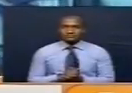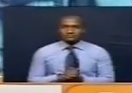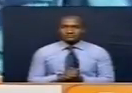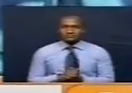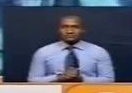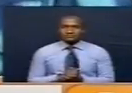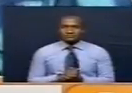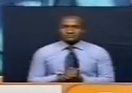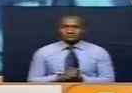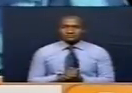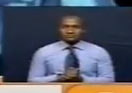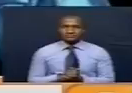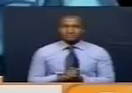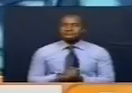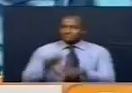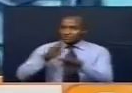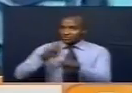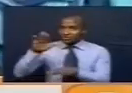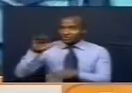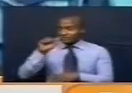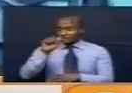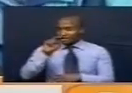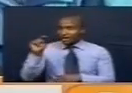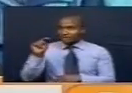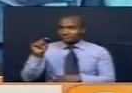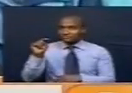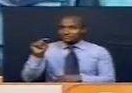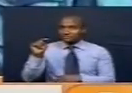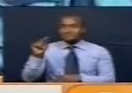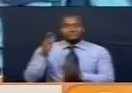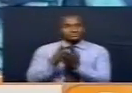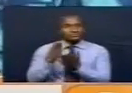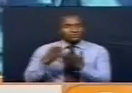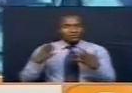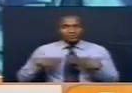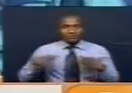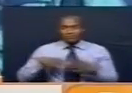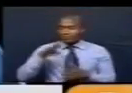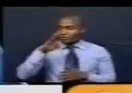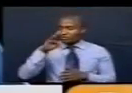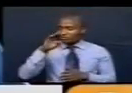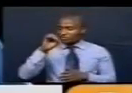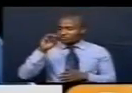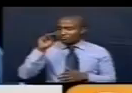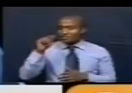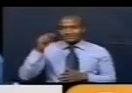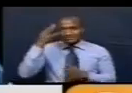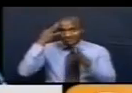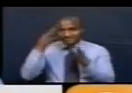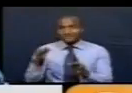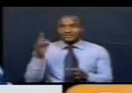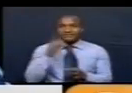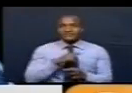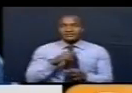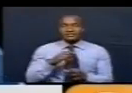Well, very good evening to you, and indeed, the people of Bomet have made a decision that is the Jubilee Party members